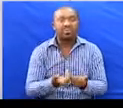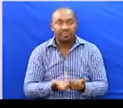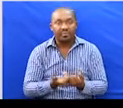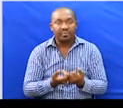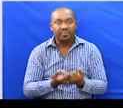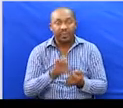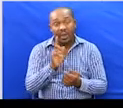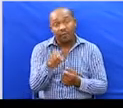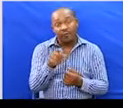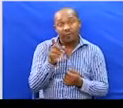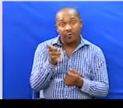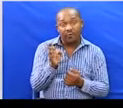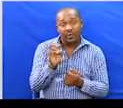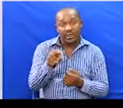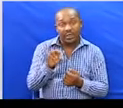genetics.